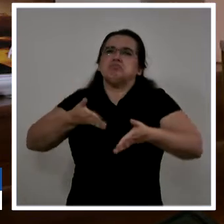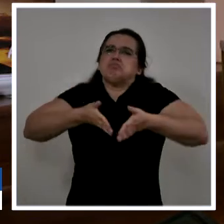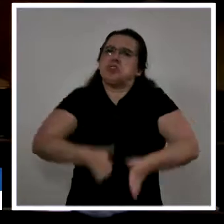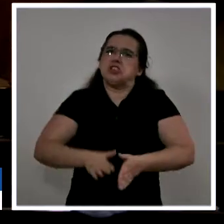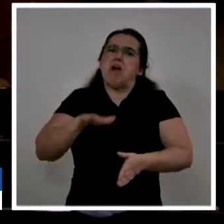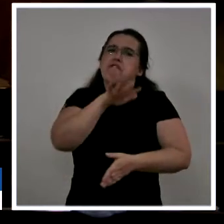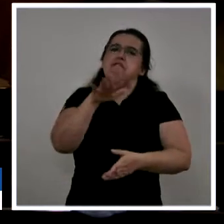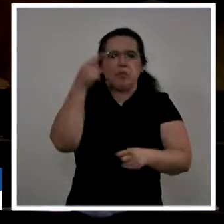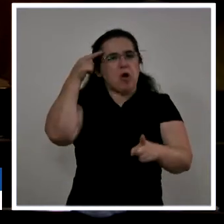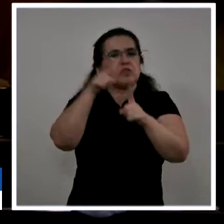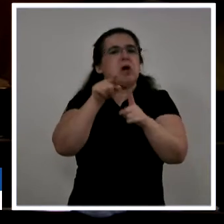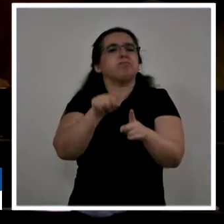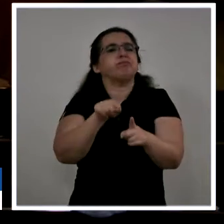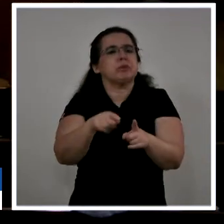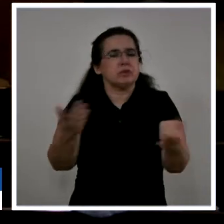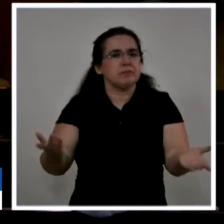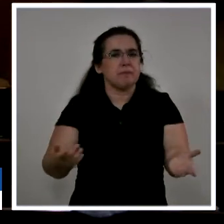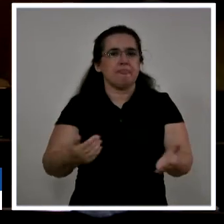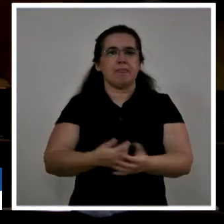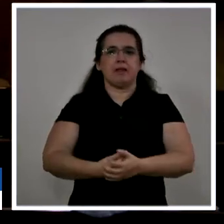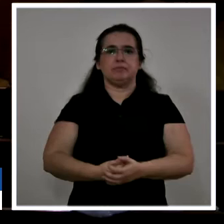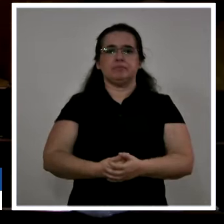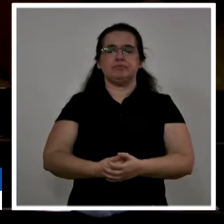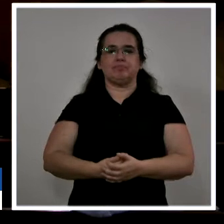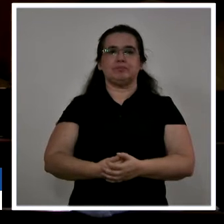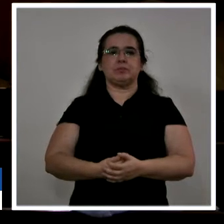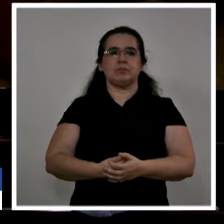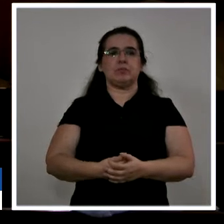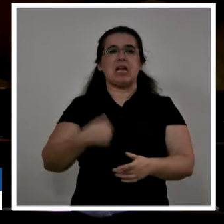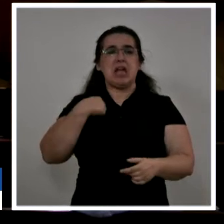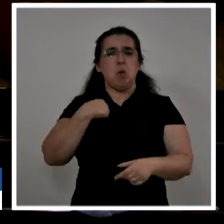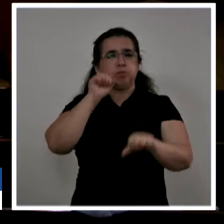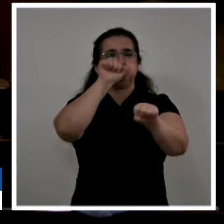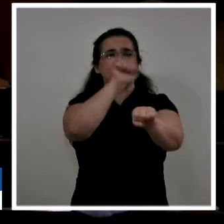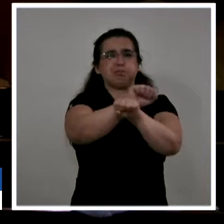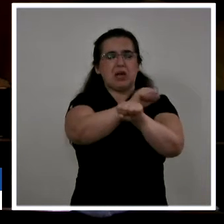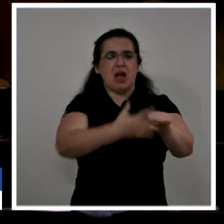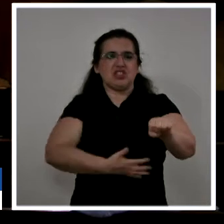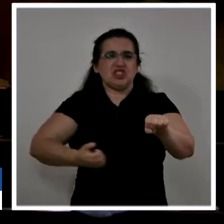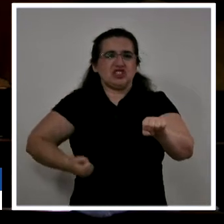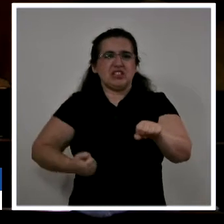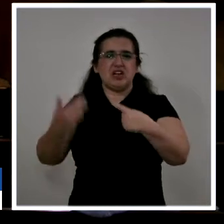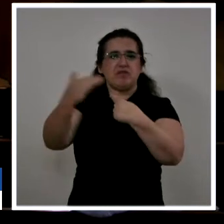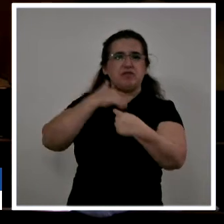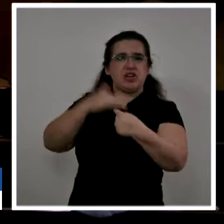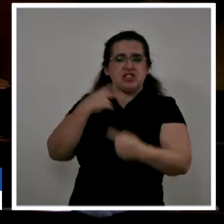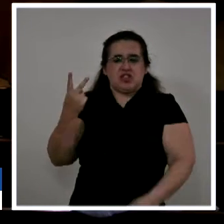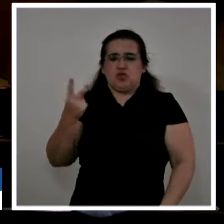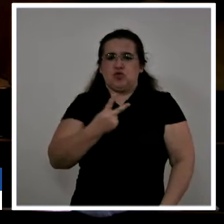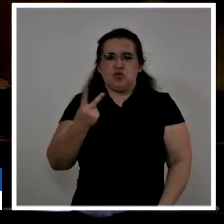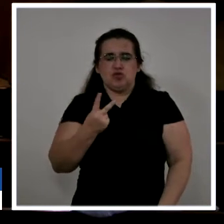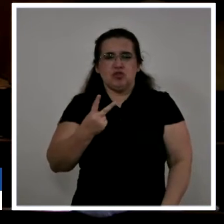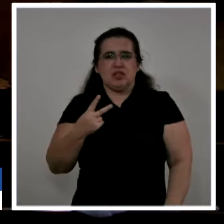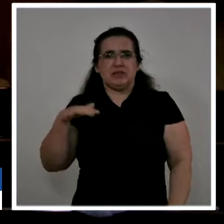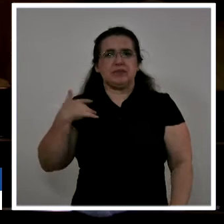I bound by the influences with which I was born with? Será que eu estou preso, escravizado por essas influências?